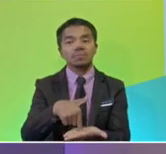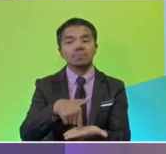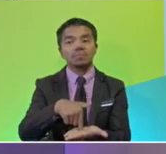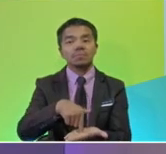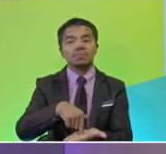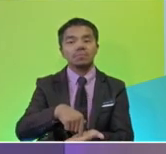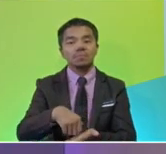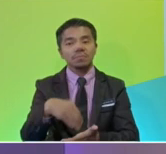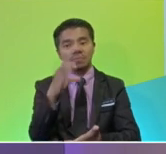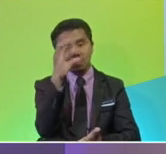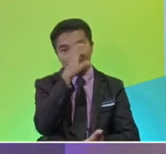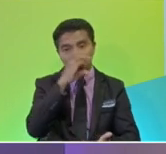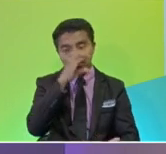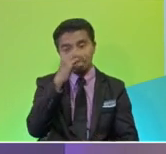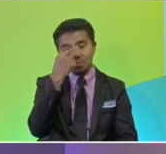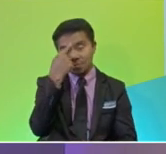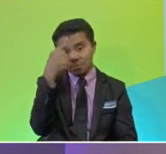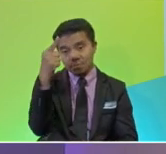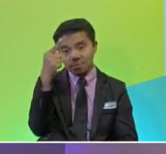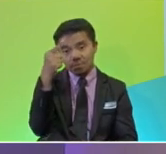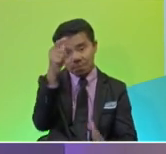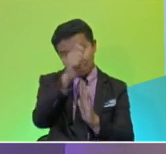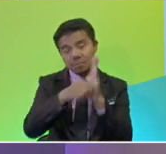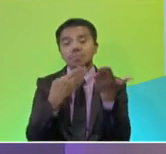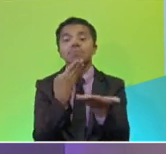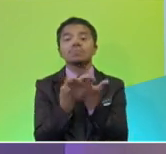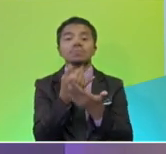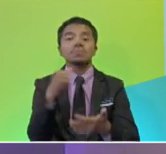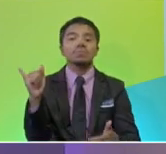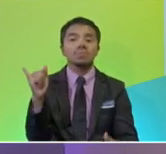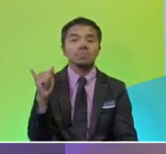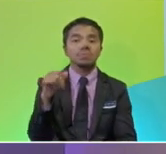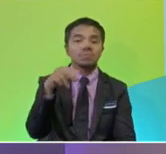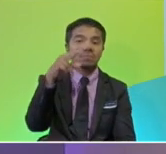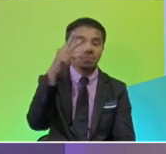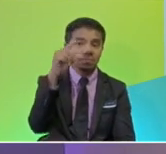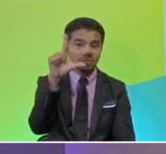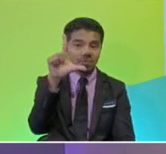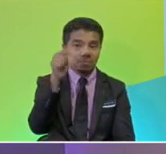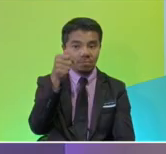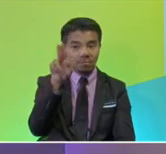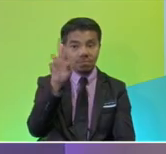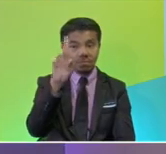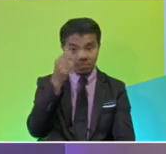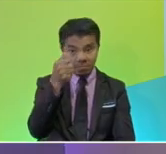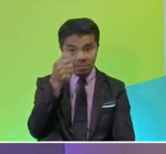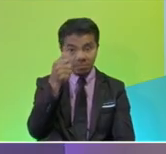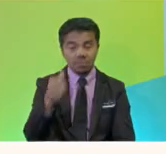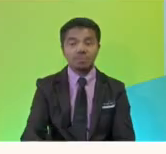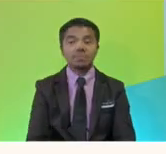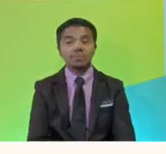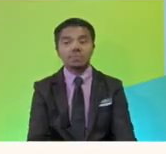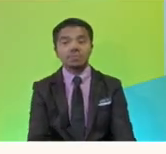to try a new sport soon. Okay. Now let's give it a try. Okay. Now, who